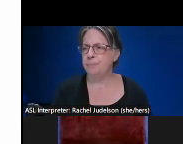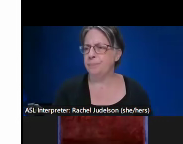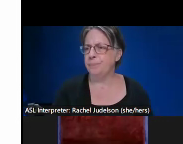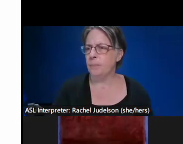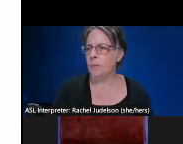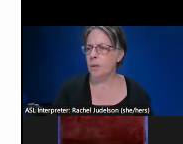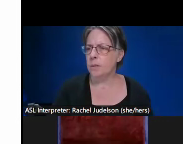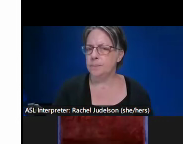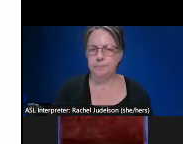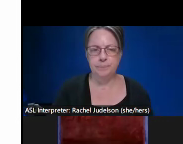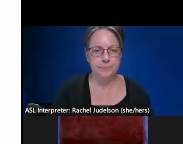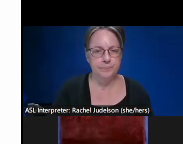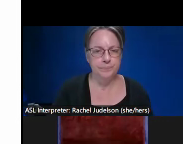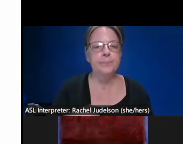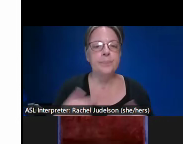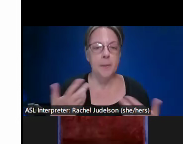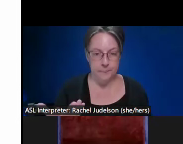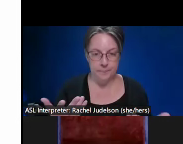that.